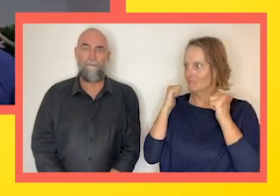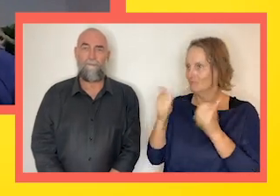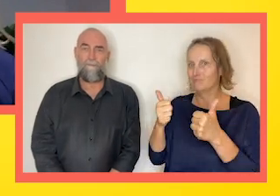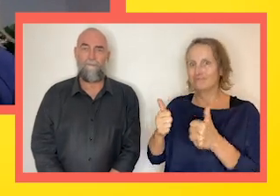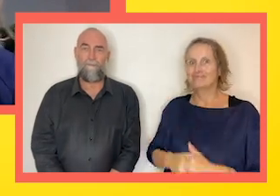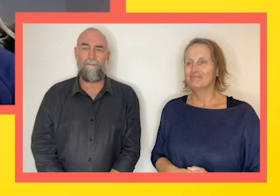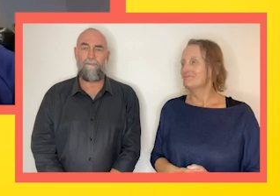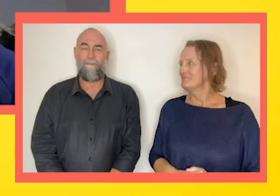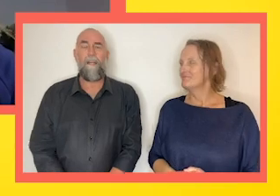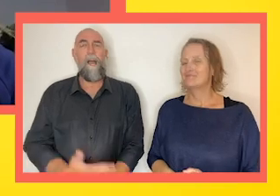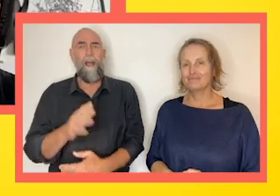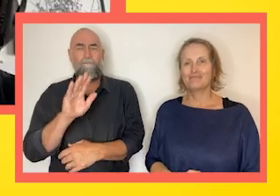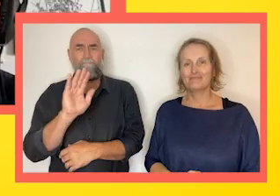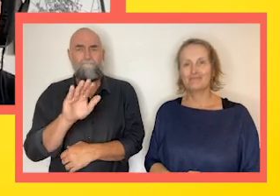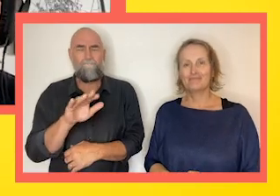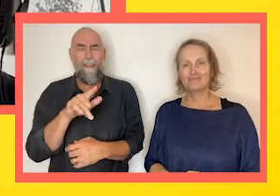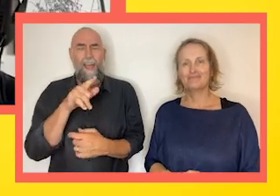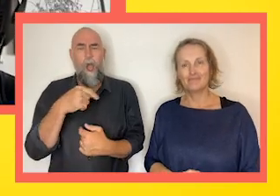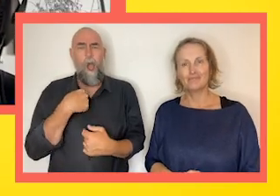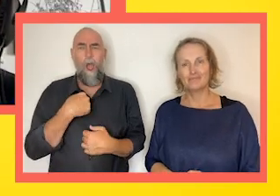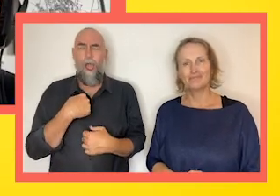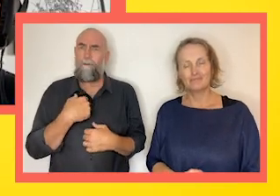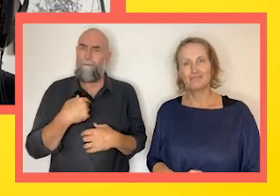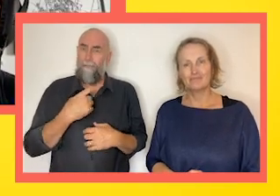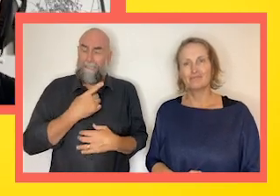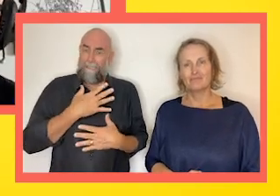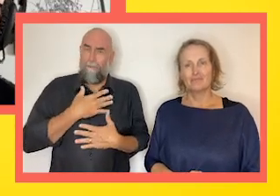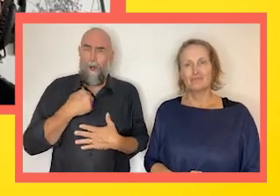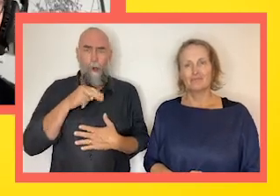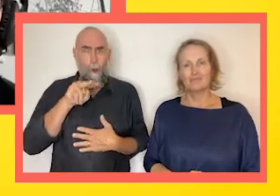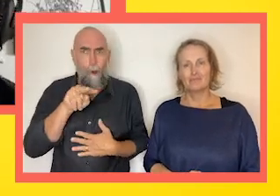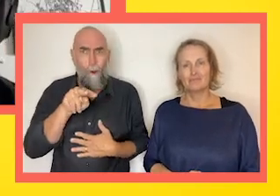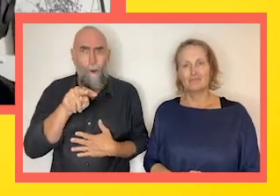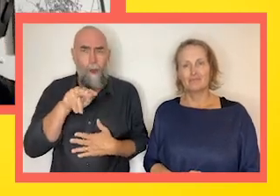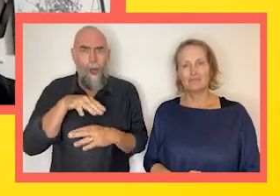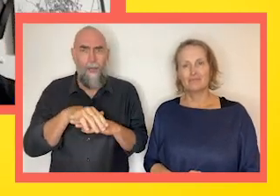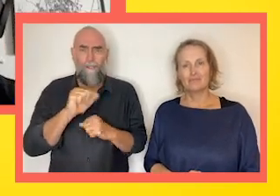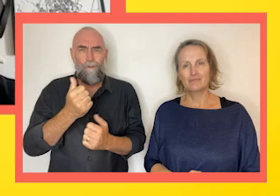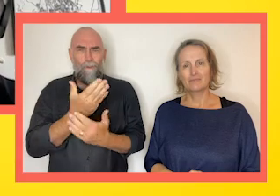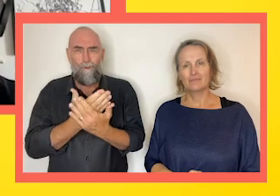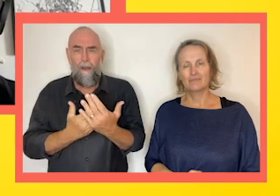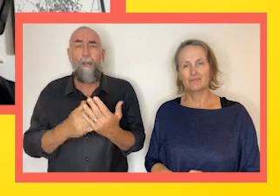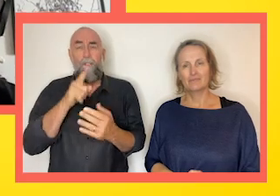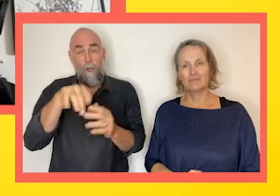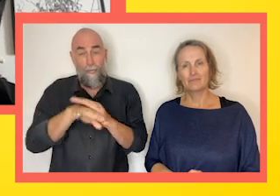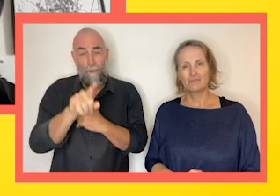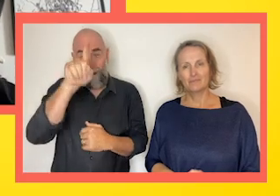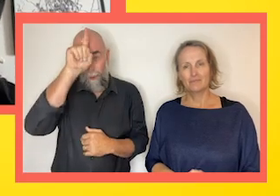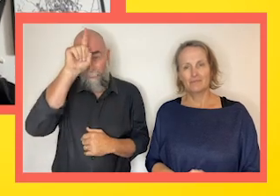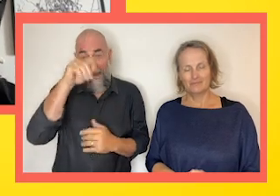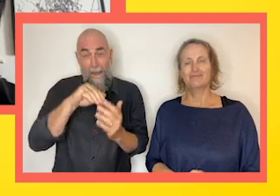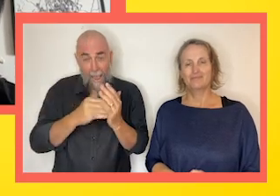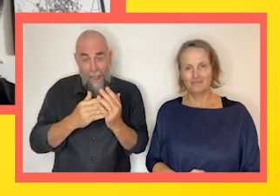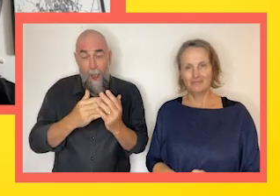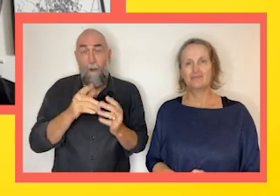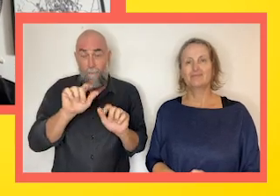all go. Now, Emma, I've been intrigued with this little story that you've got going on here. So you're over in Germany